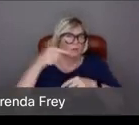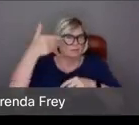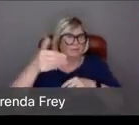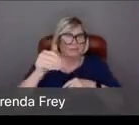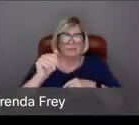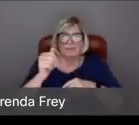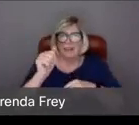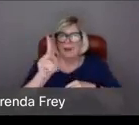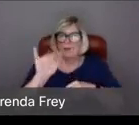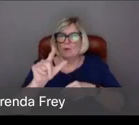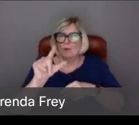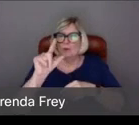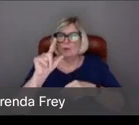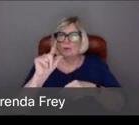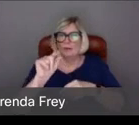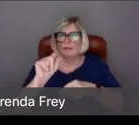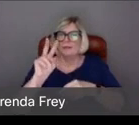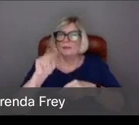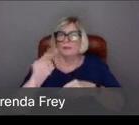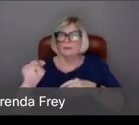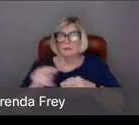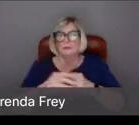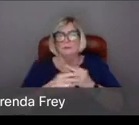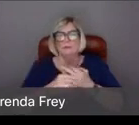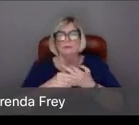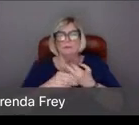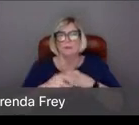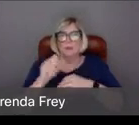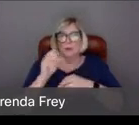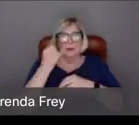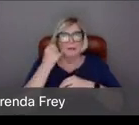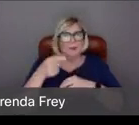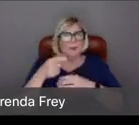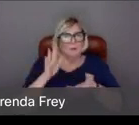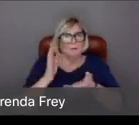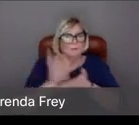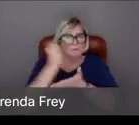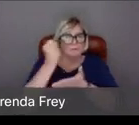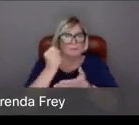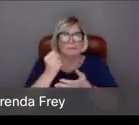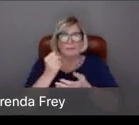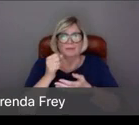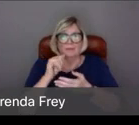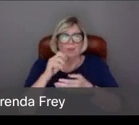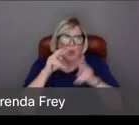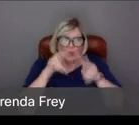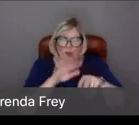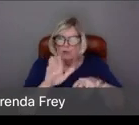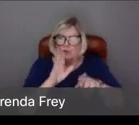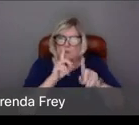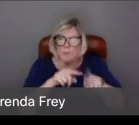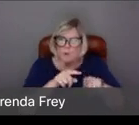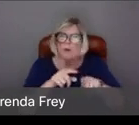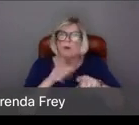think they made it a nice long time span. So if you take advantage of that, take a look through your report, and it will give